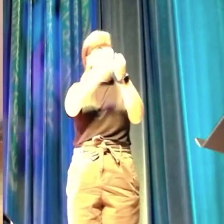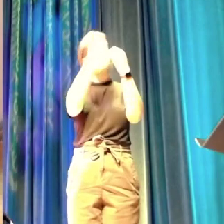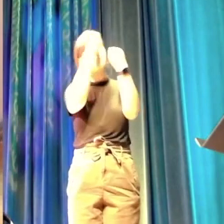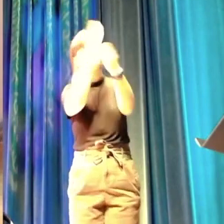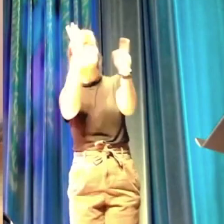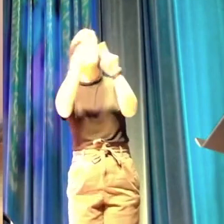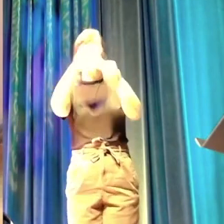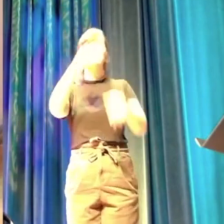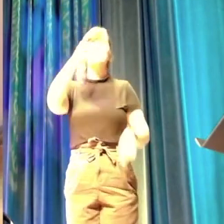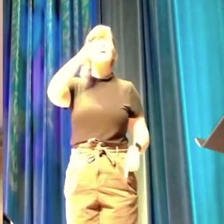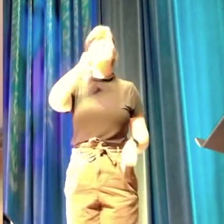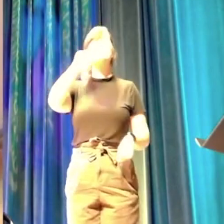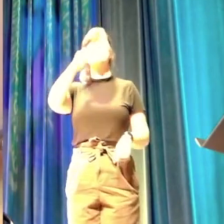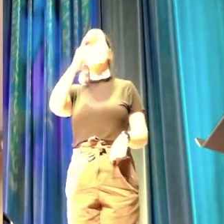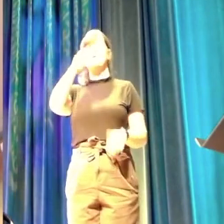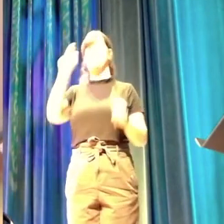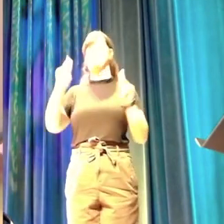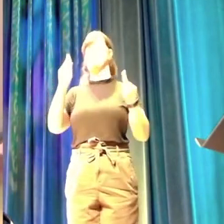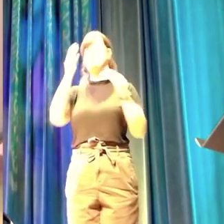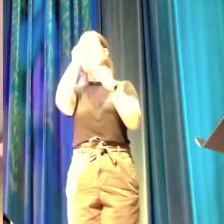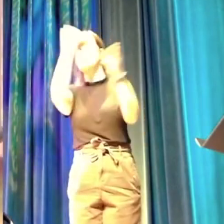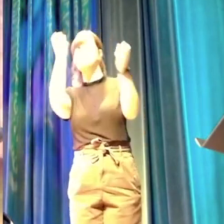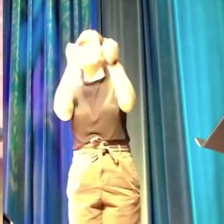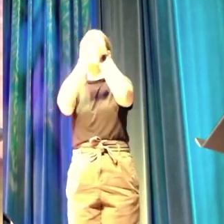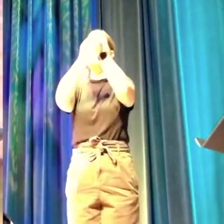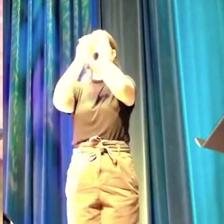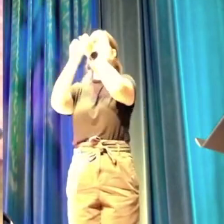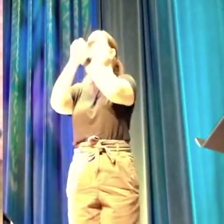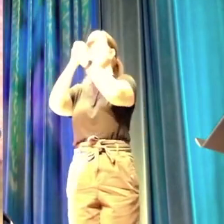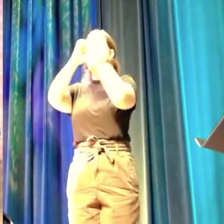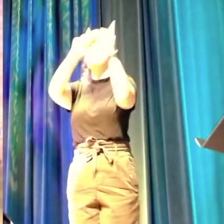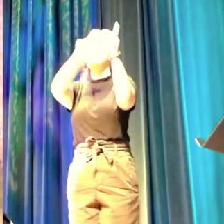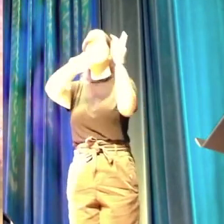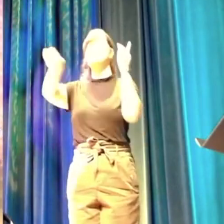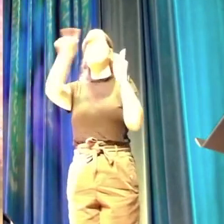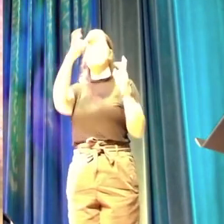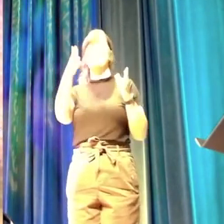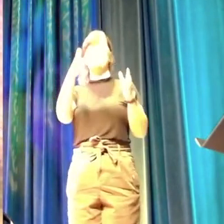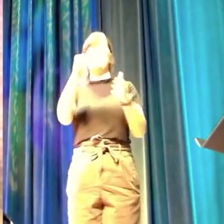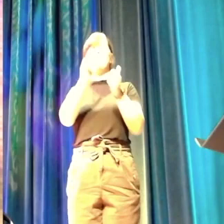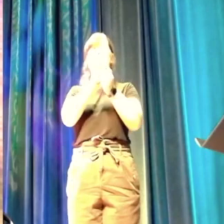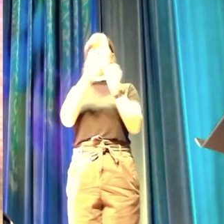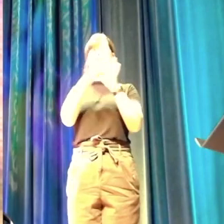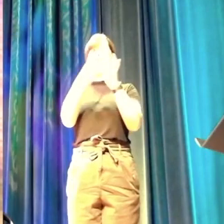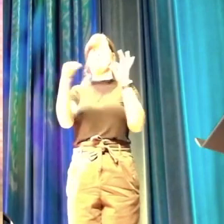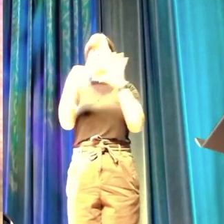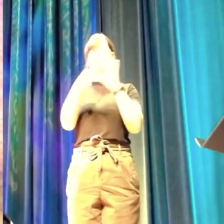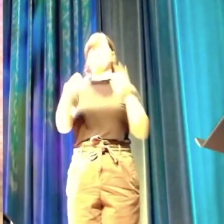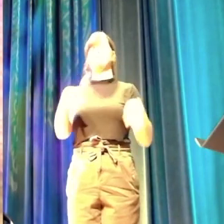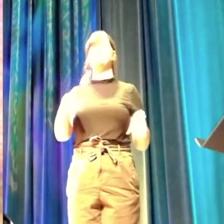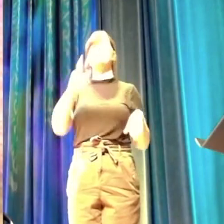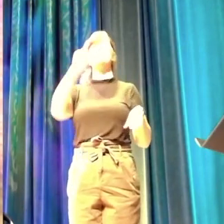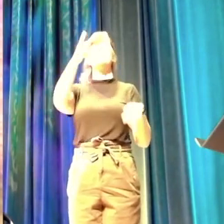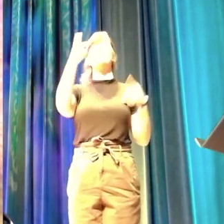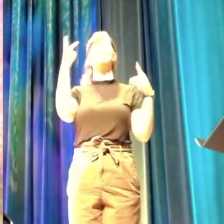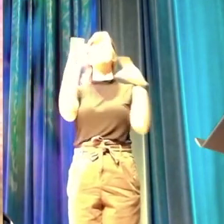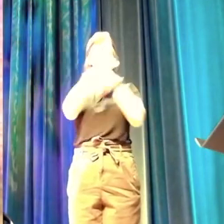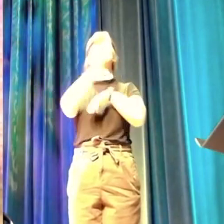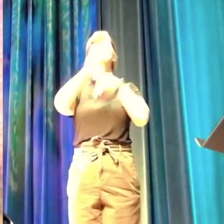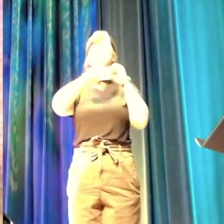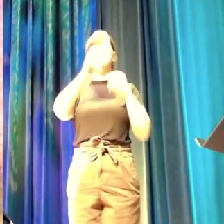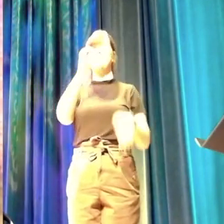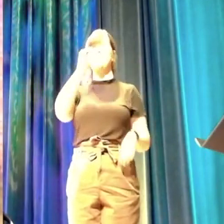and deaf-blind people. I will leave you with these words. The only thing worse than being